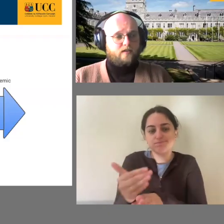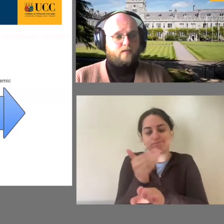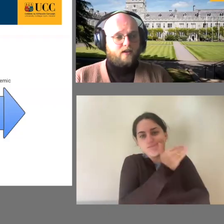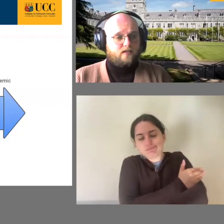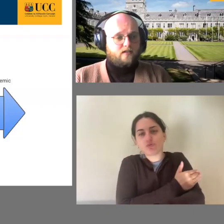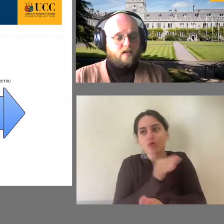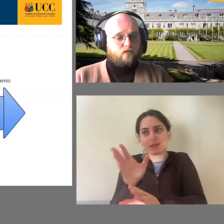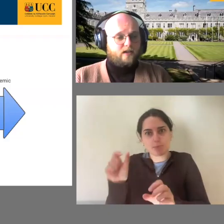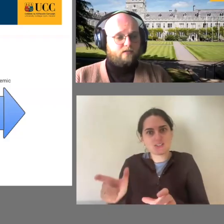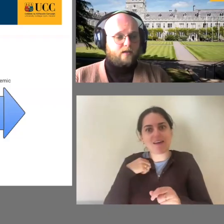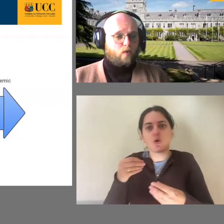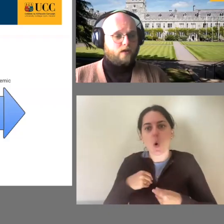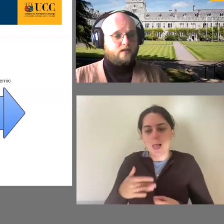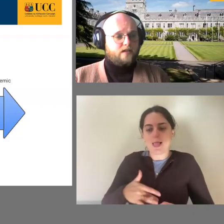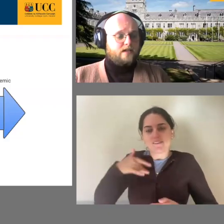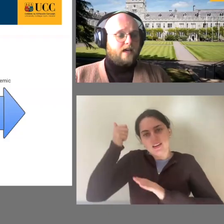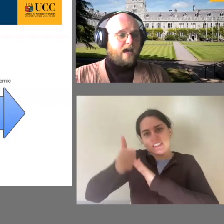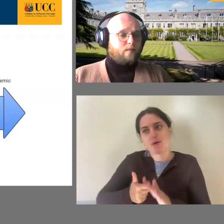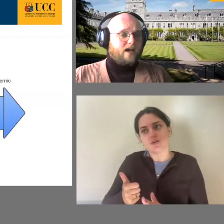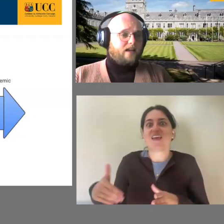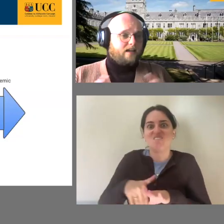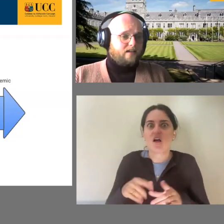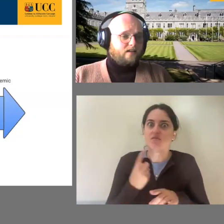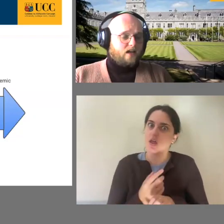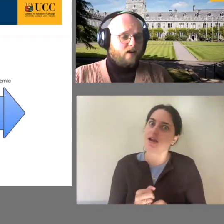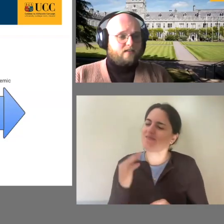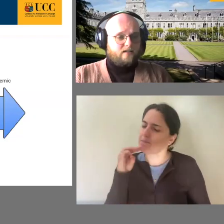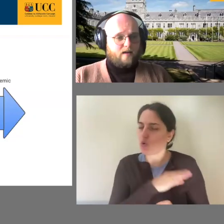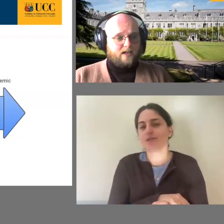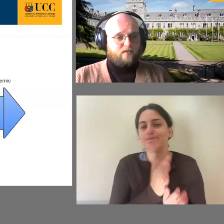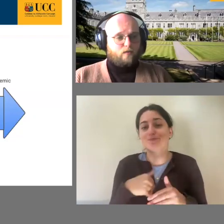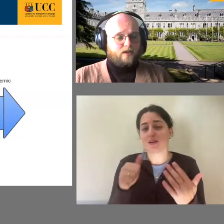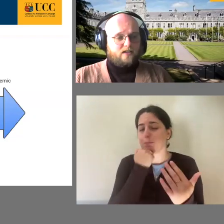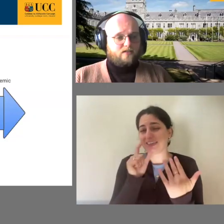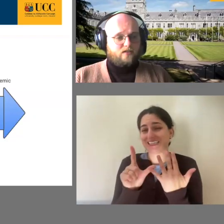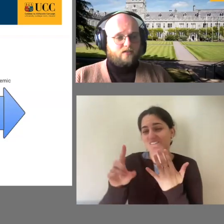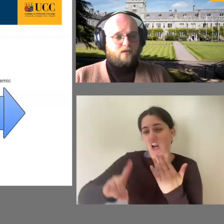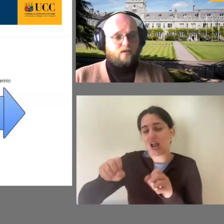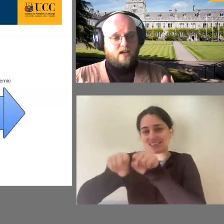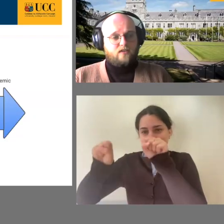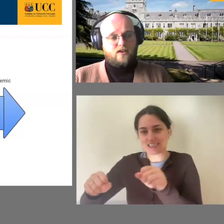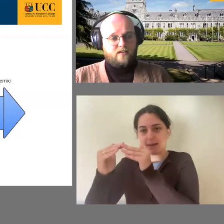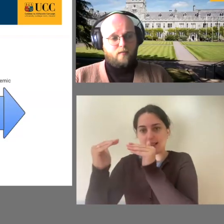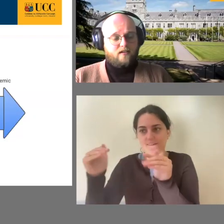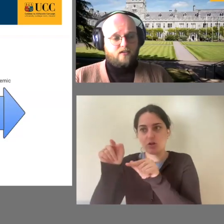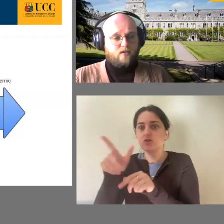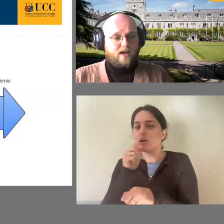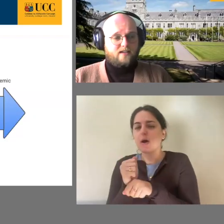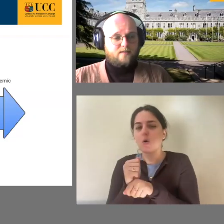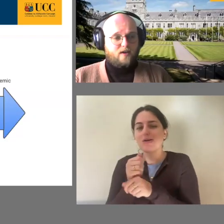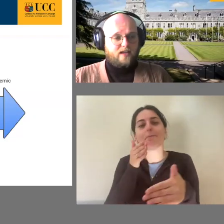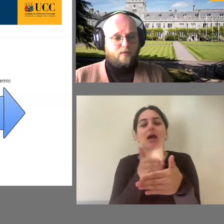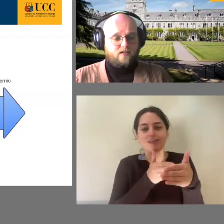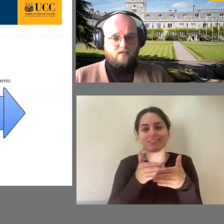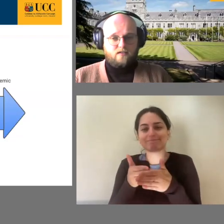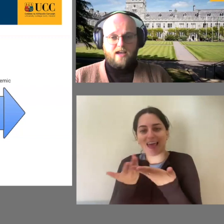lived experience present is really, really important. And then at the kind of highest systemic level, we need to look at kind of addressing barriers. So